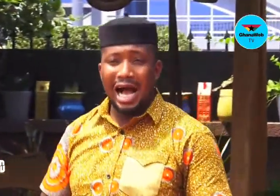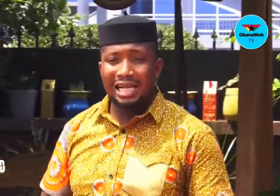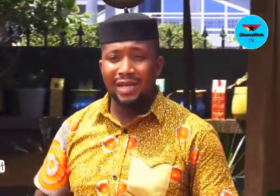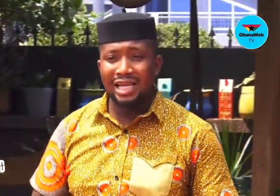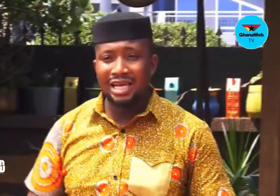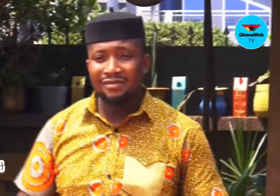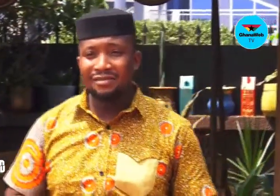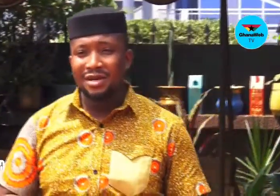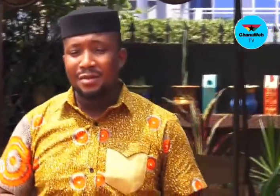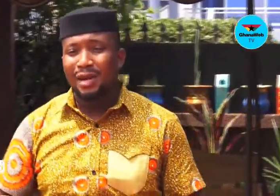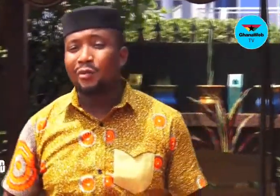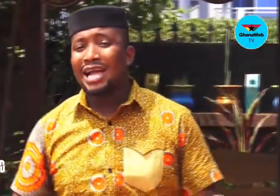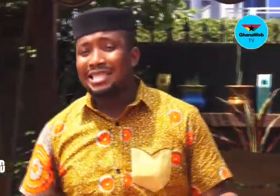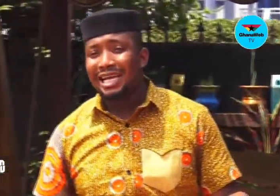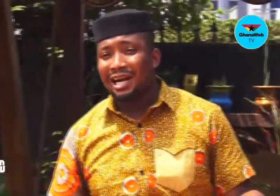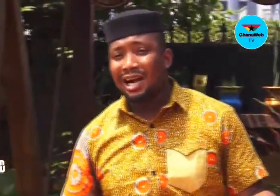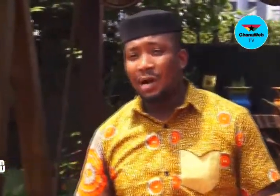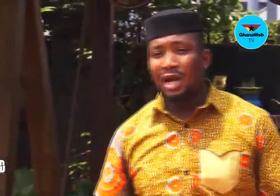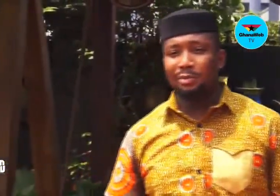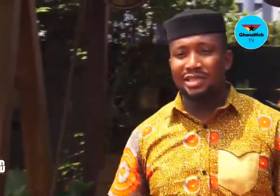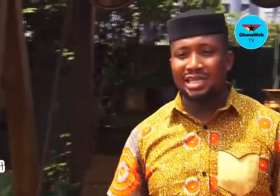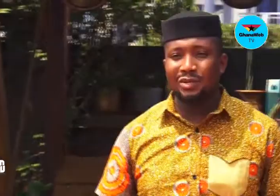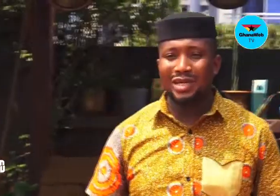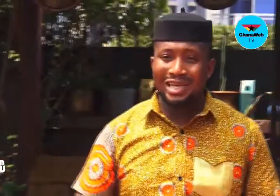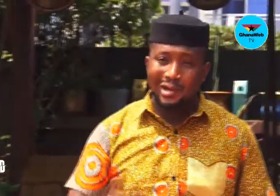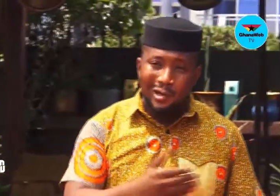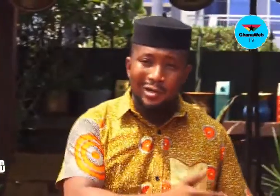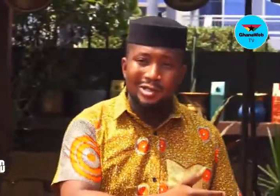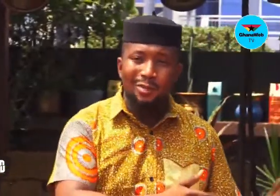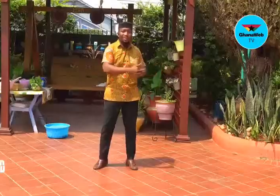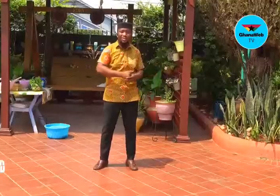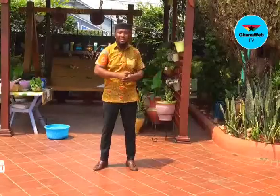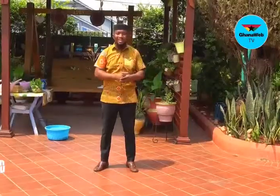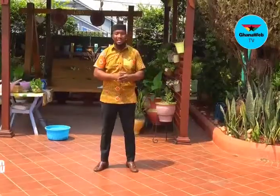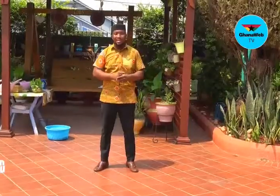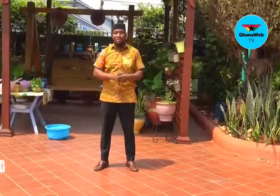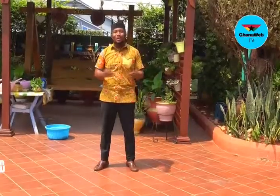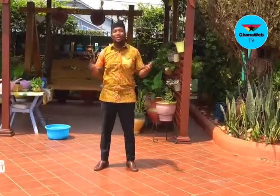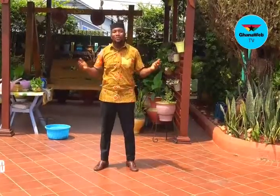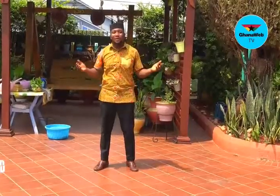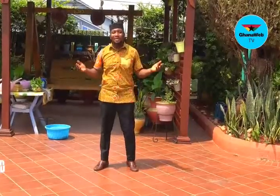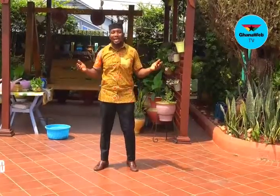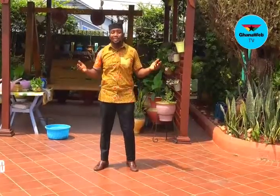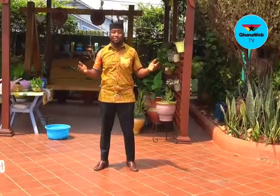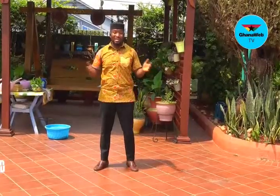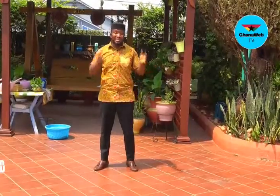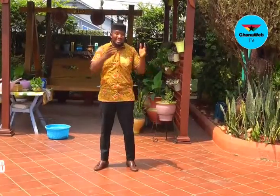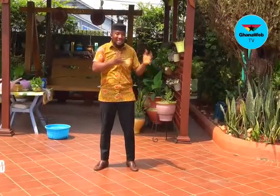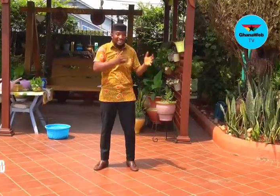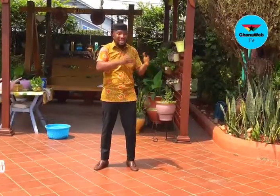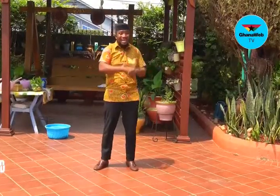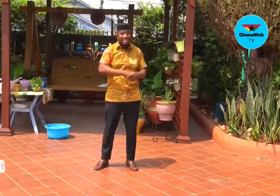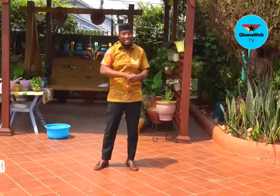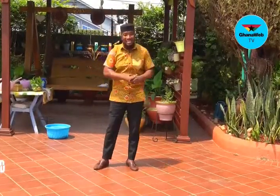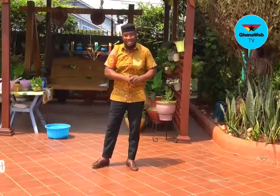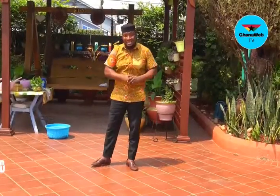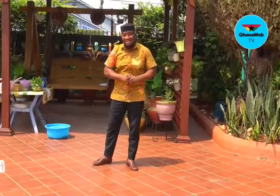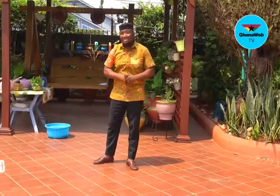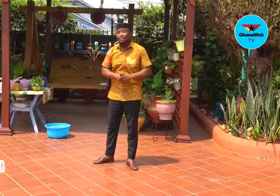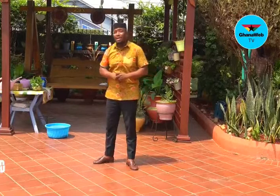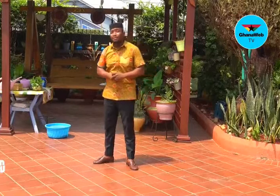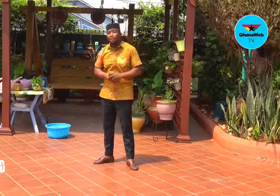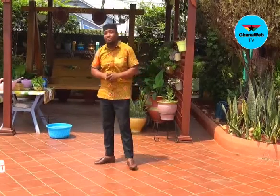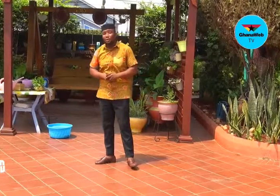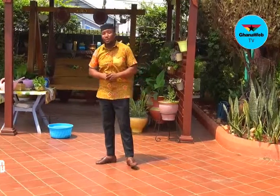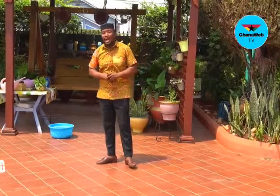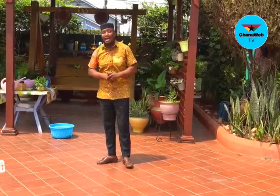woman, Adam and Eve. But right here in Accra, we are presented with a close opportunity to what it felt like to be in such a garden. And